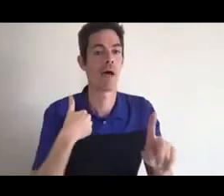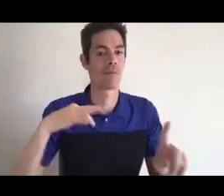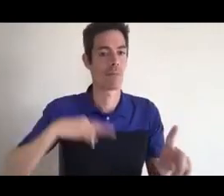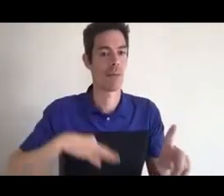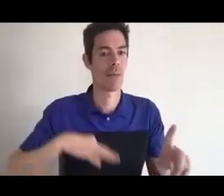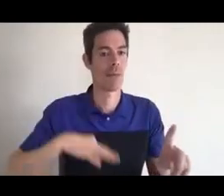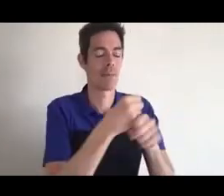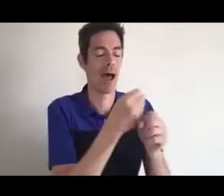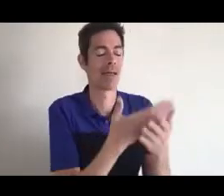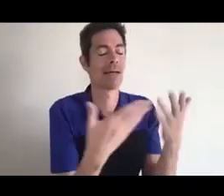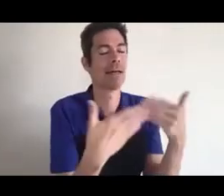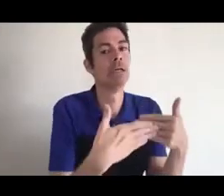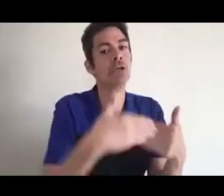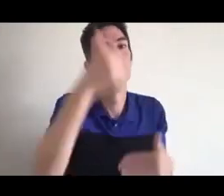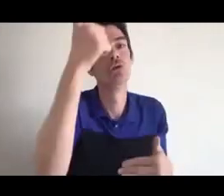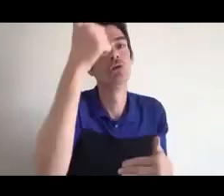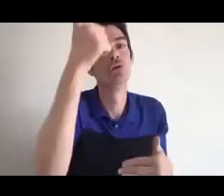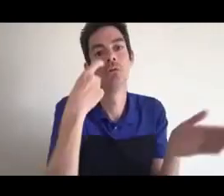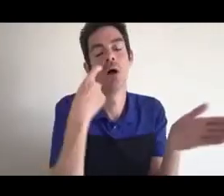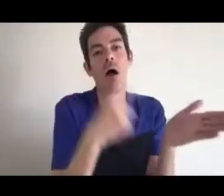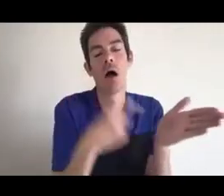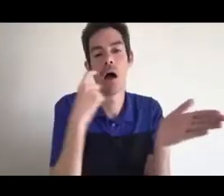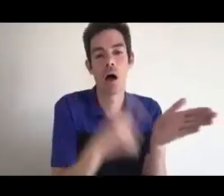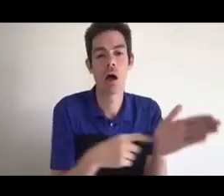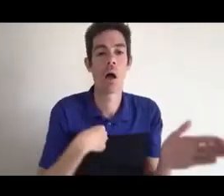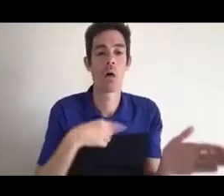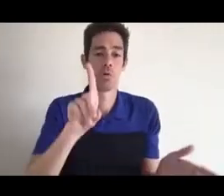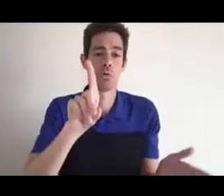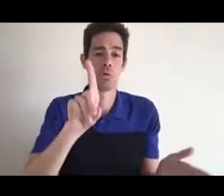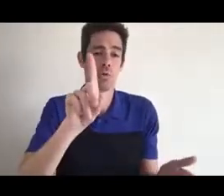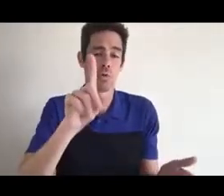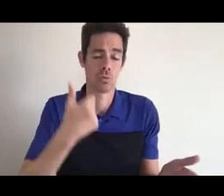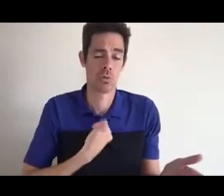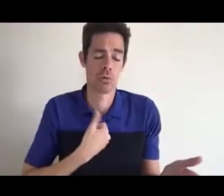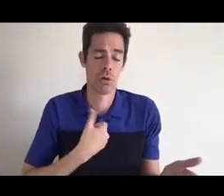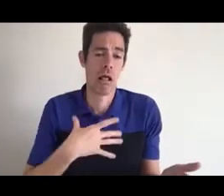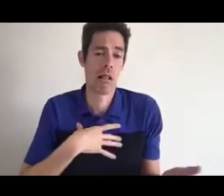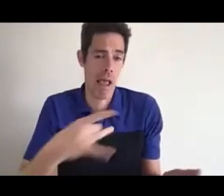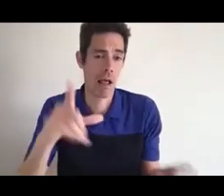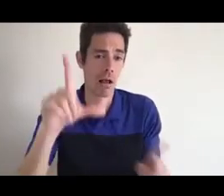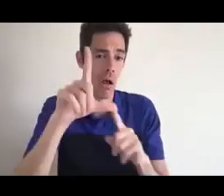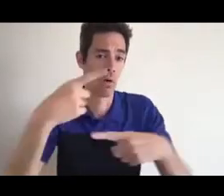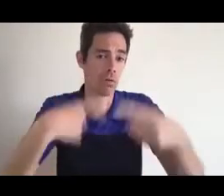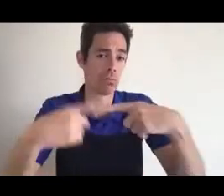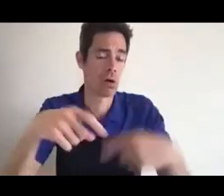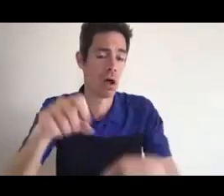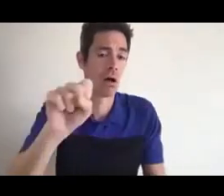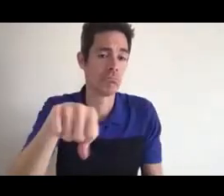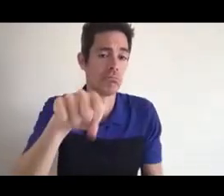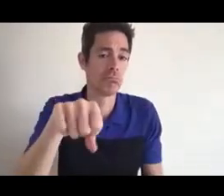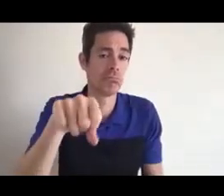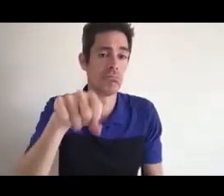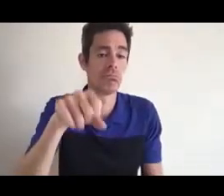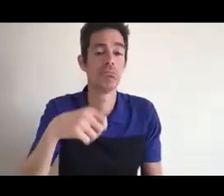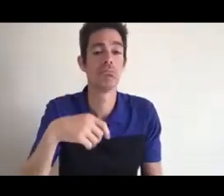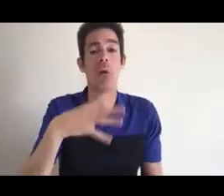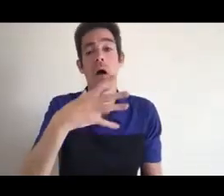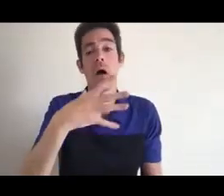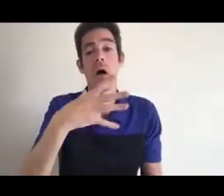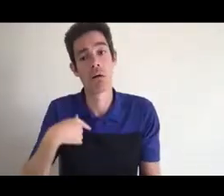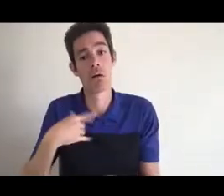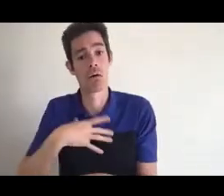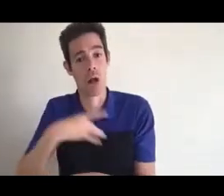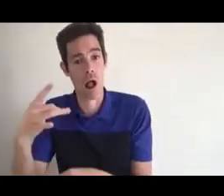meanings, but if the letter actually has some benefit because it makes so much easier to understand which thing you're talking about. So I like